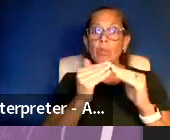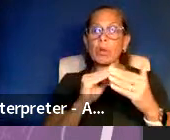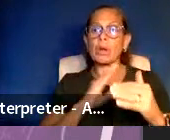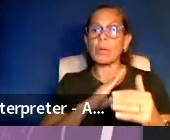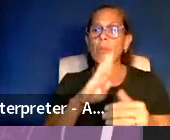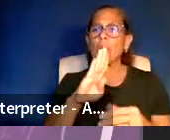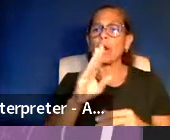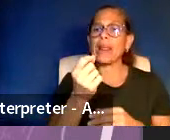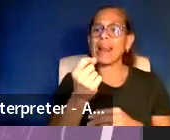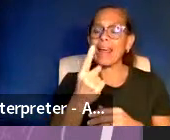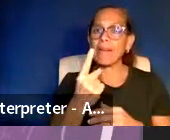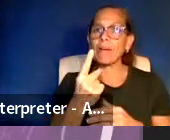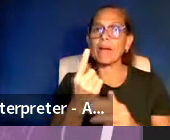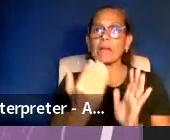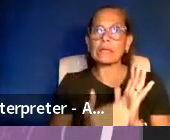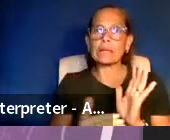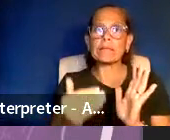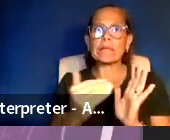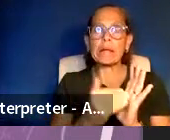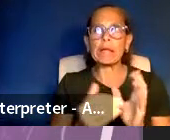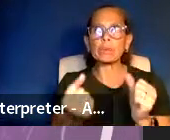been inundated with